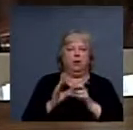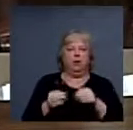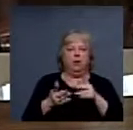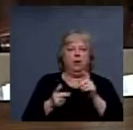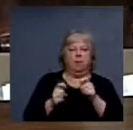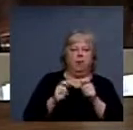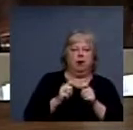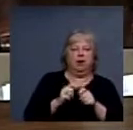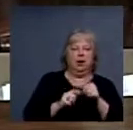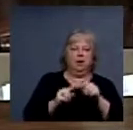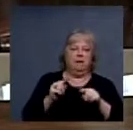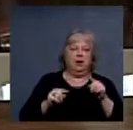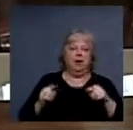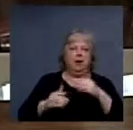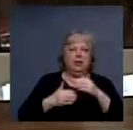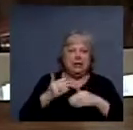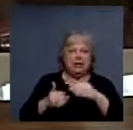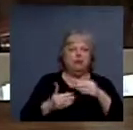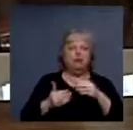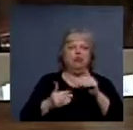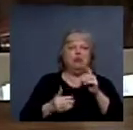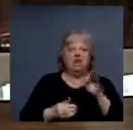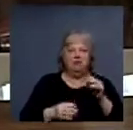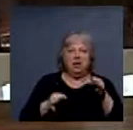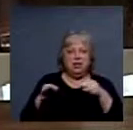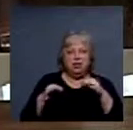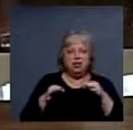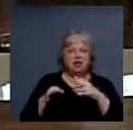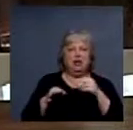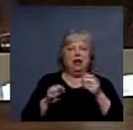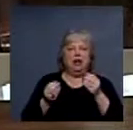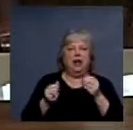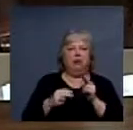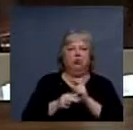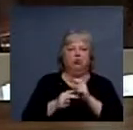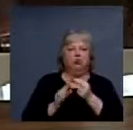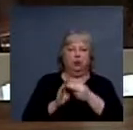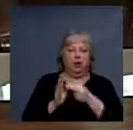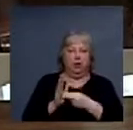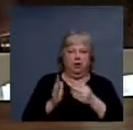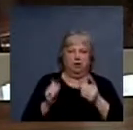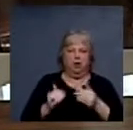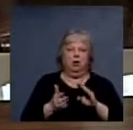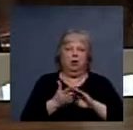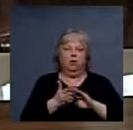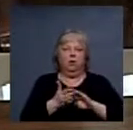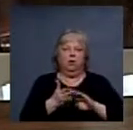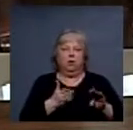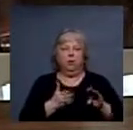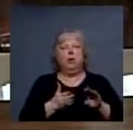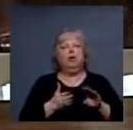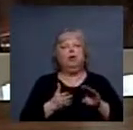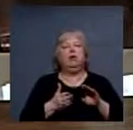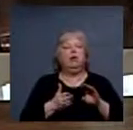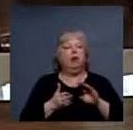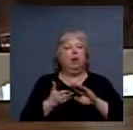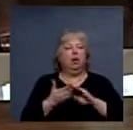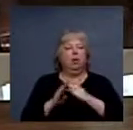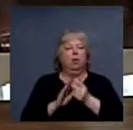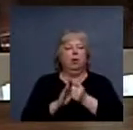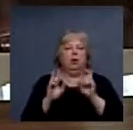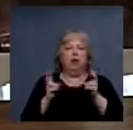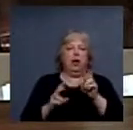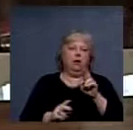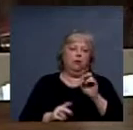modification of various procedures, definitions, and land use regulations. An ordinance to repeal Ordinance Number 19,507, titled The